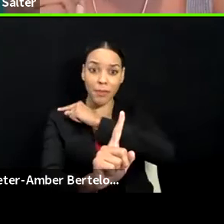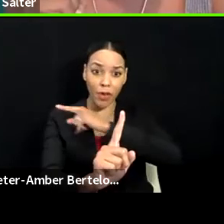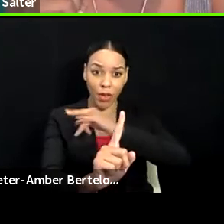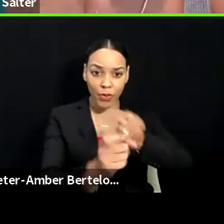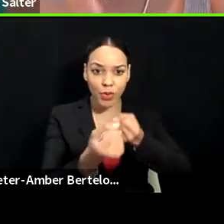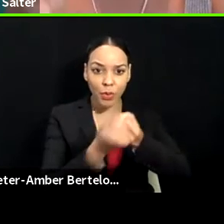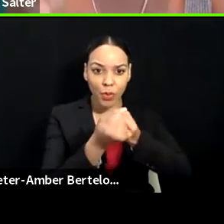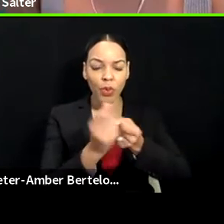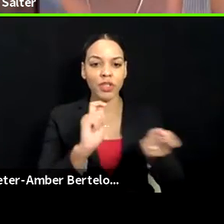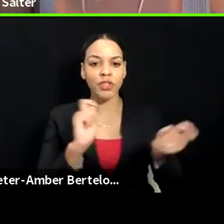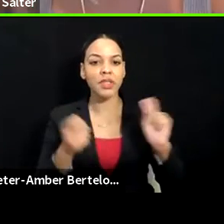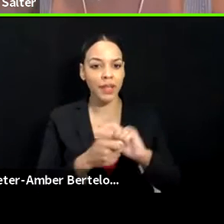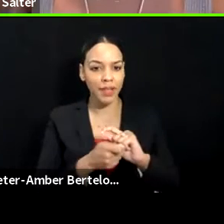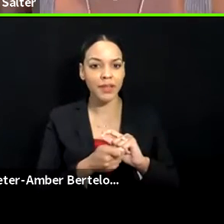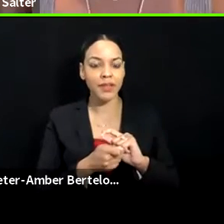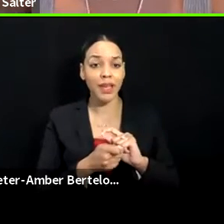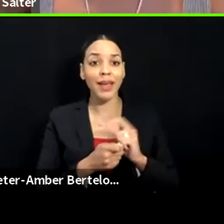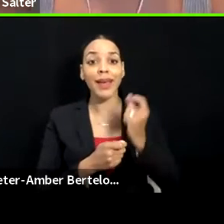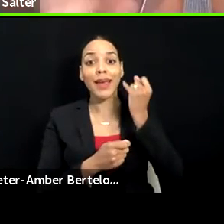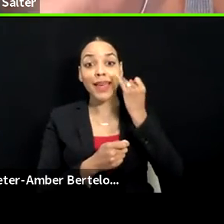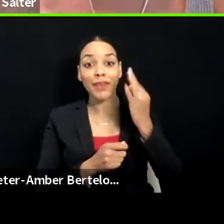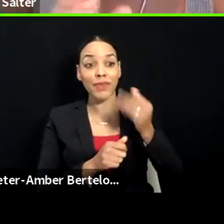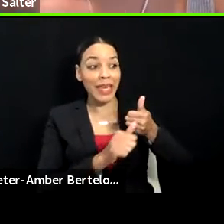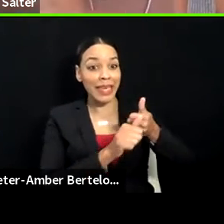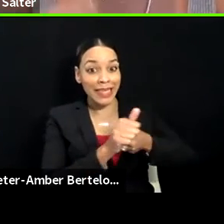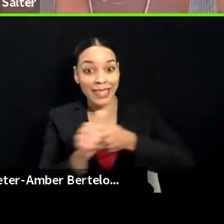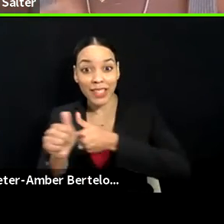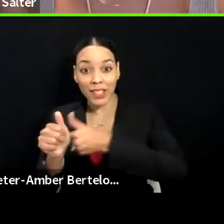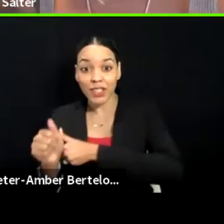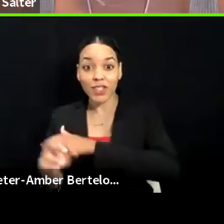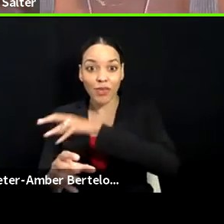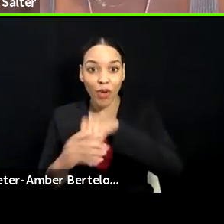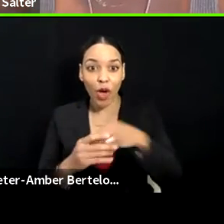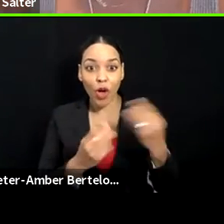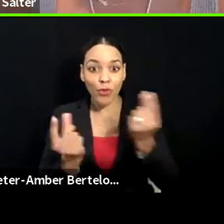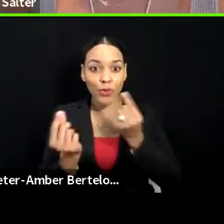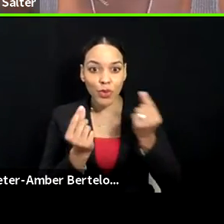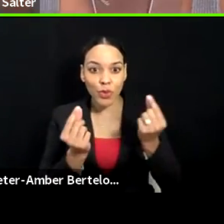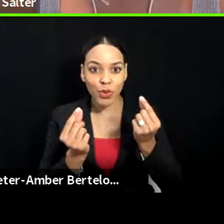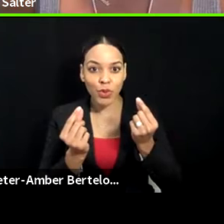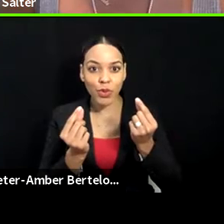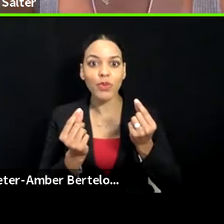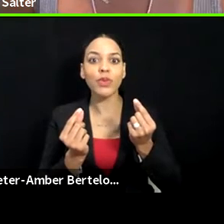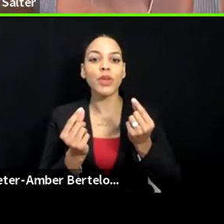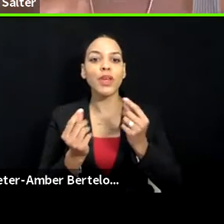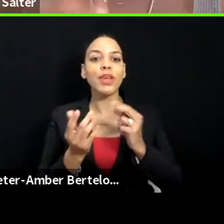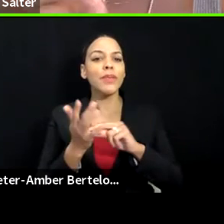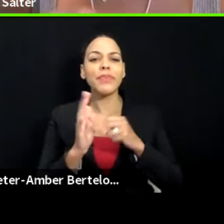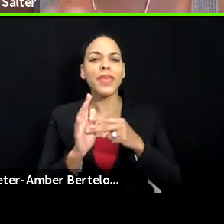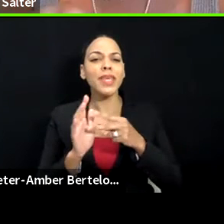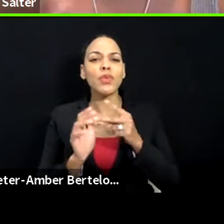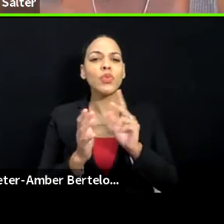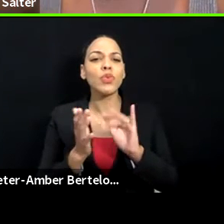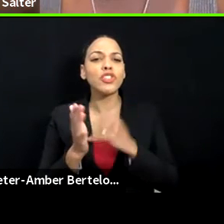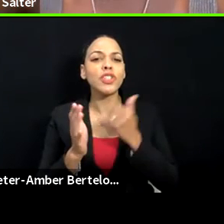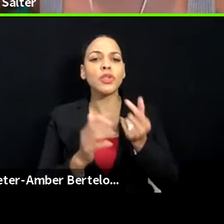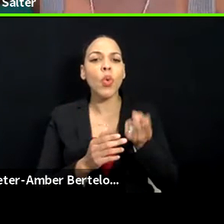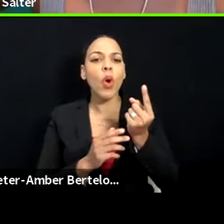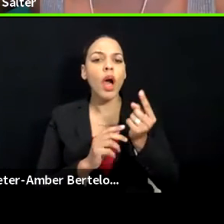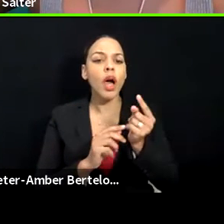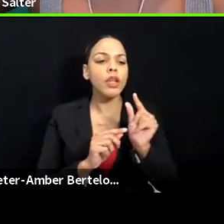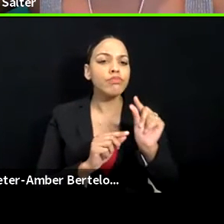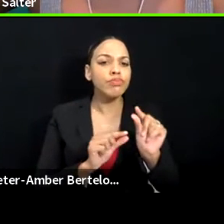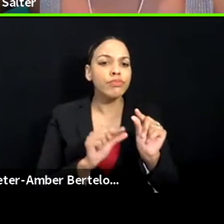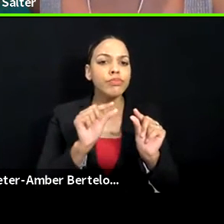by many people. And if we each do something, we'll all only need to take away a small stone. No one's going to have to shoulder